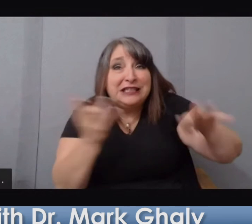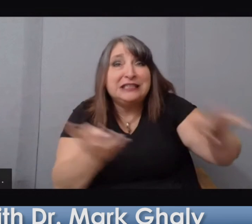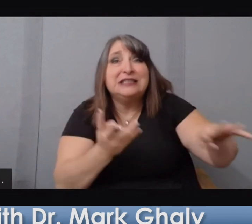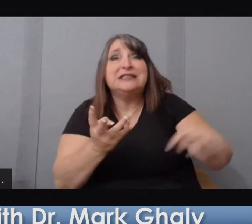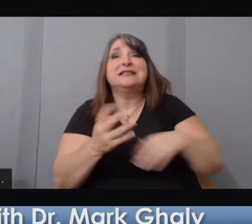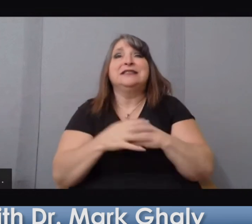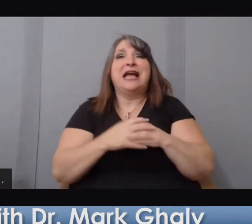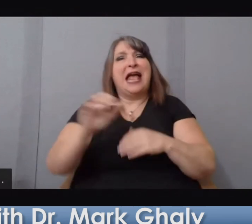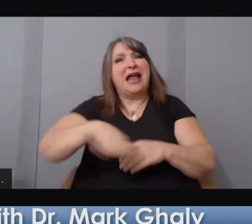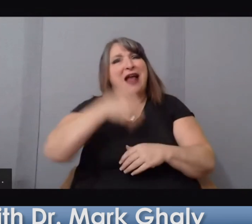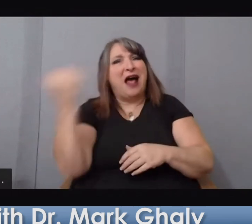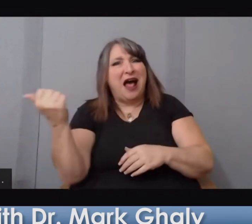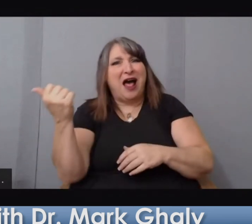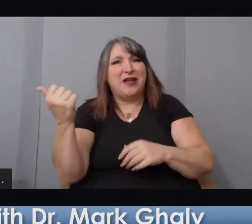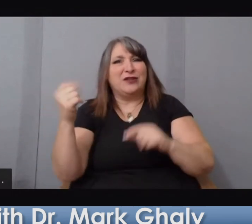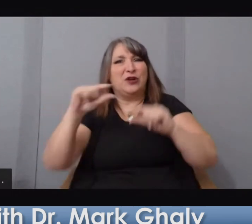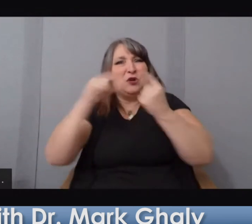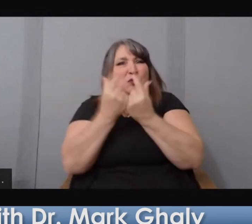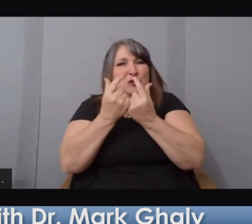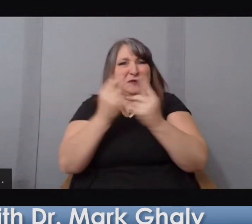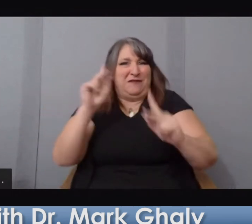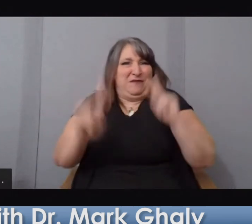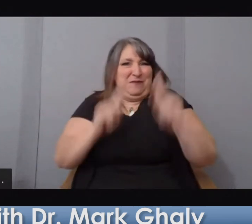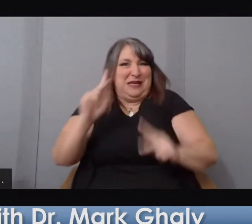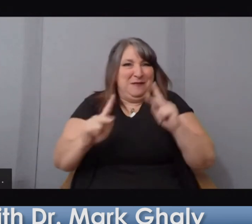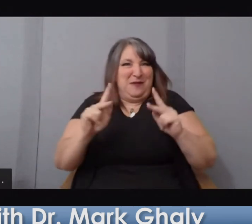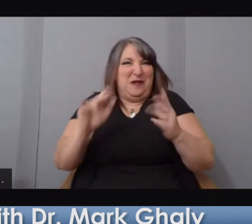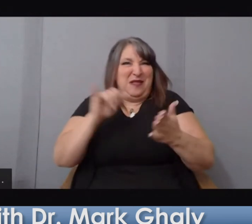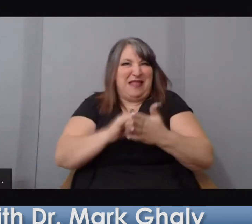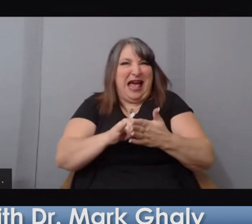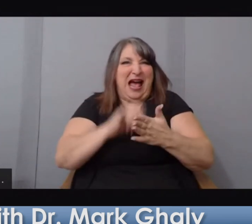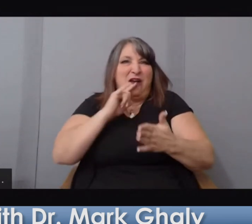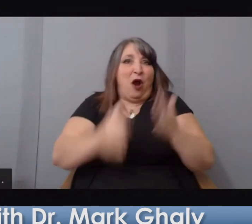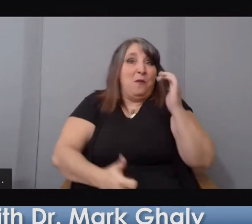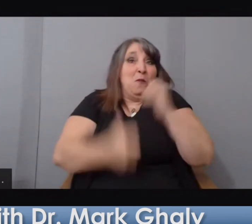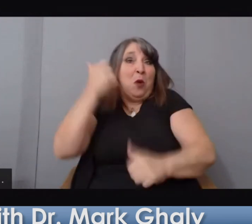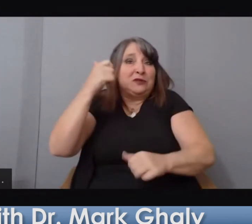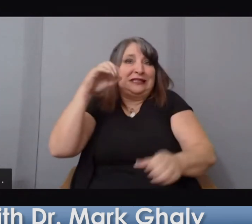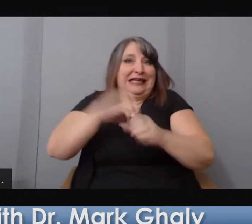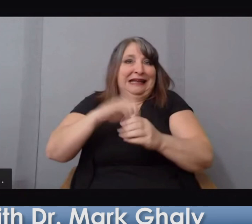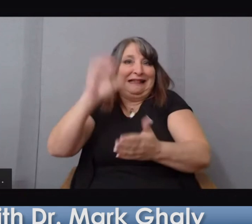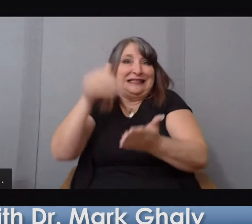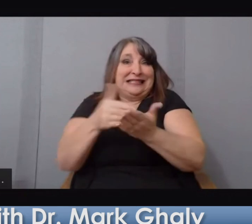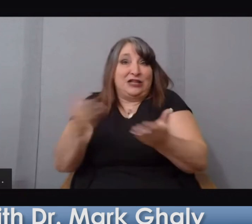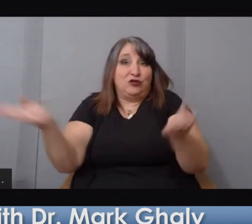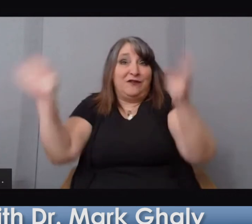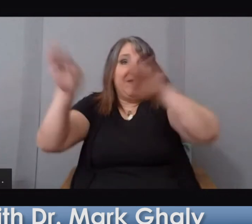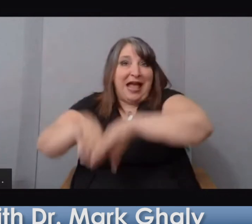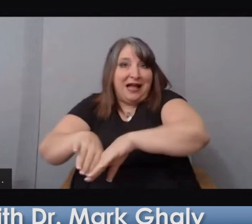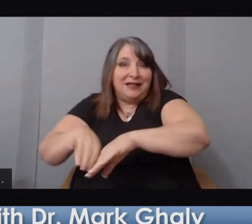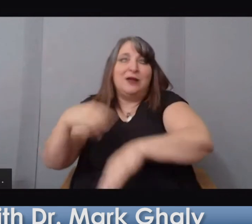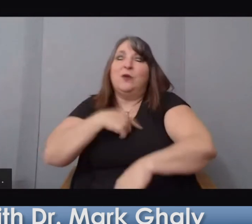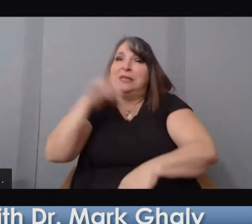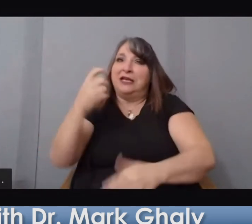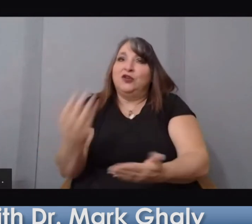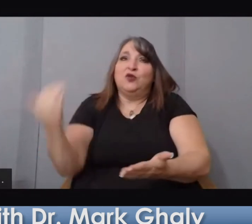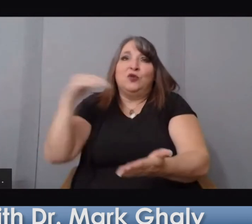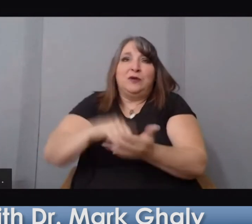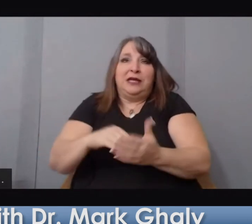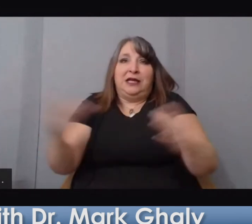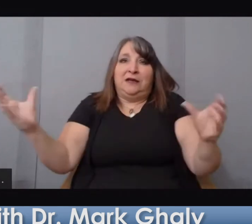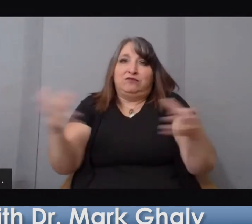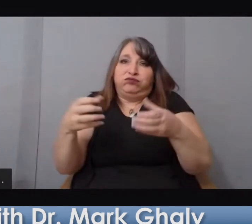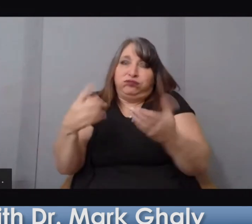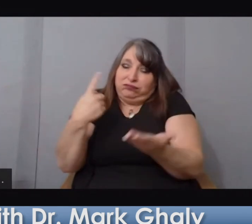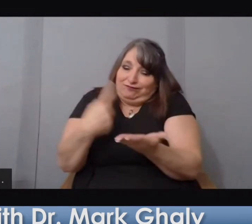other entities that predominate in the Central Valley, really revisiting sort of how